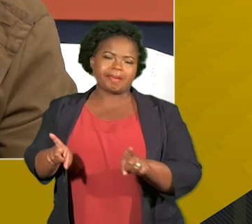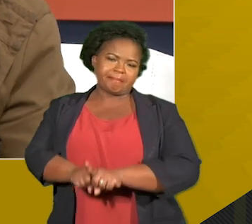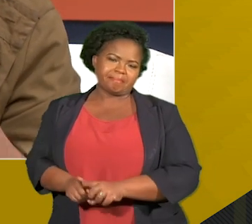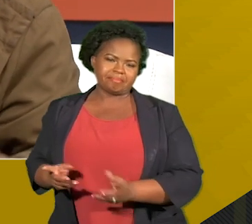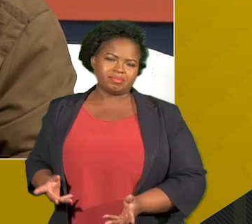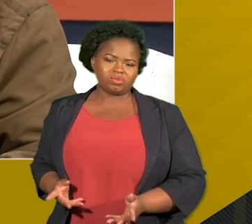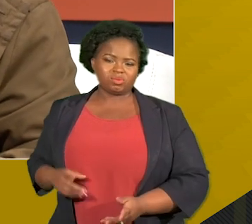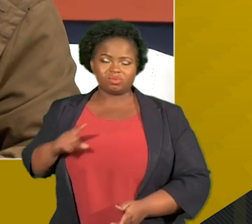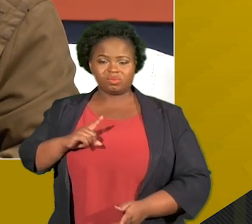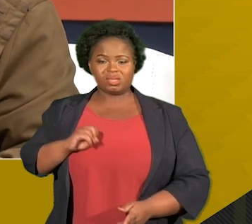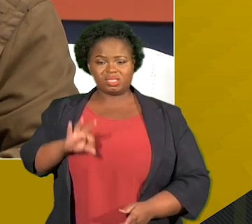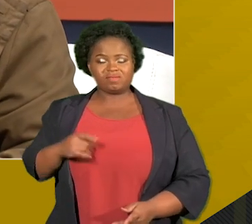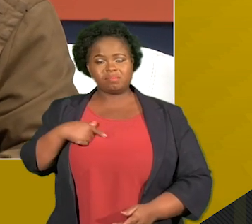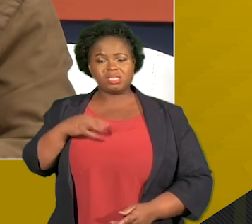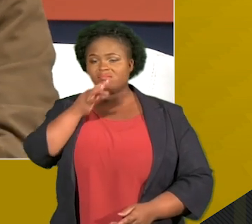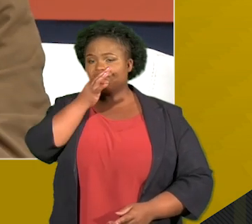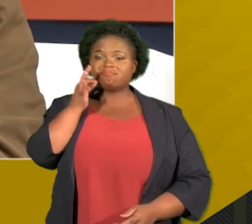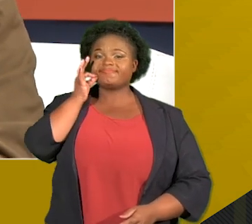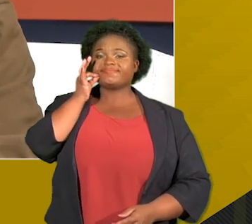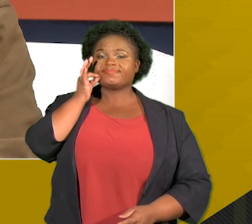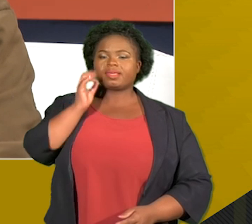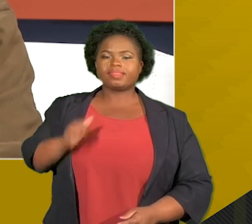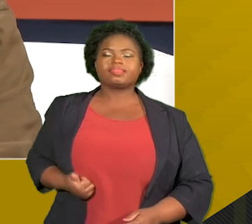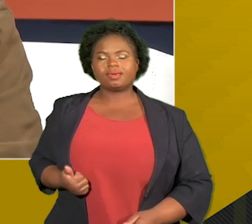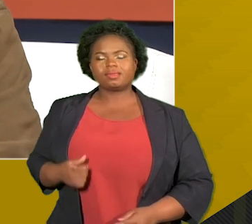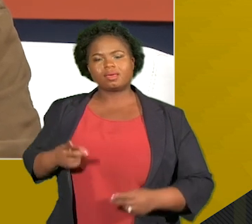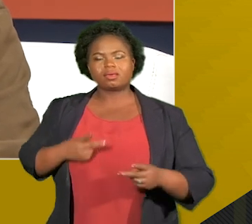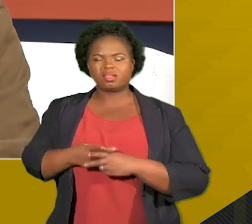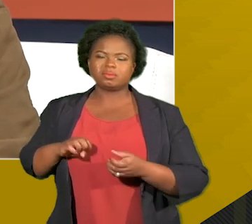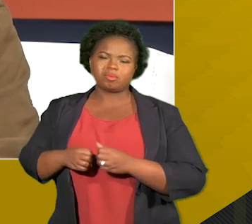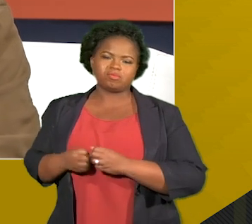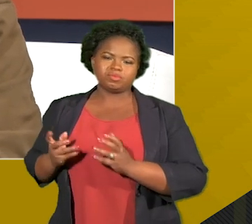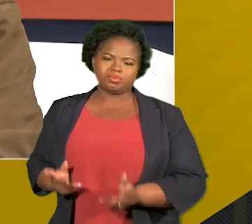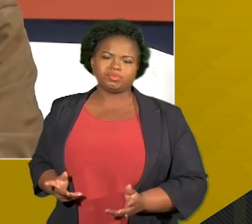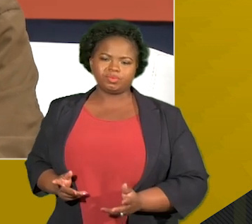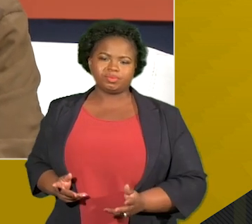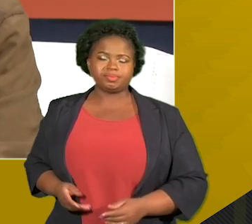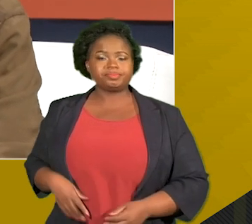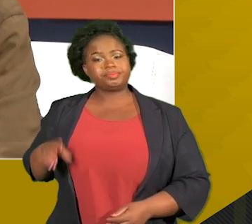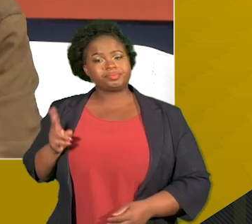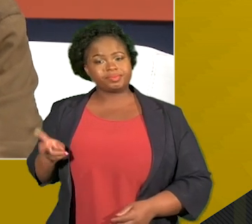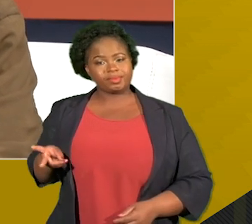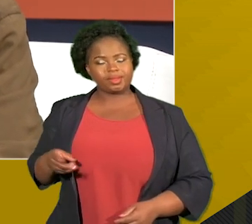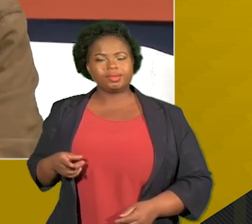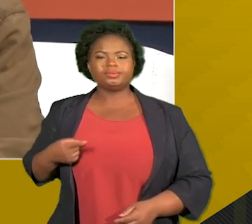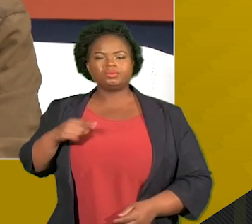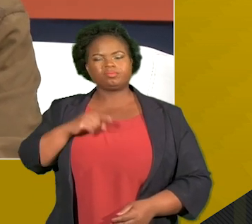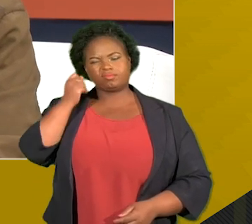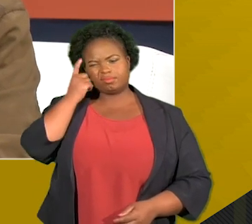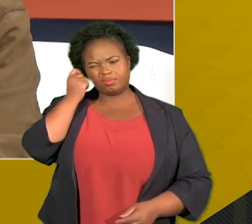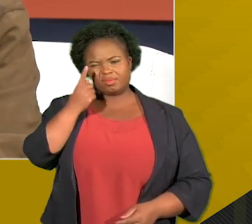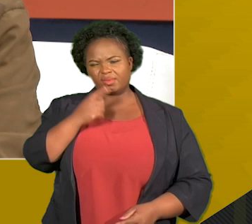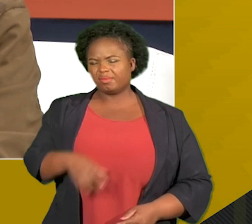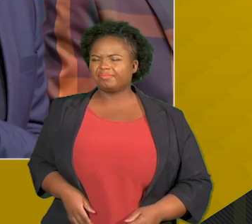predicament. And if I don't talk about that, then it becomes more of a problem. And another thing if we understand is that to some of us,